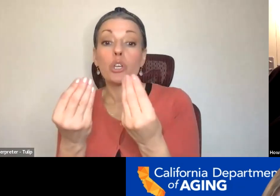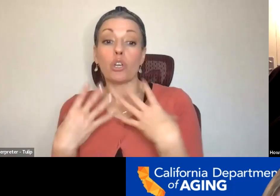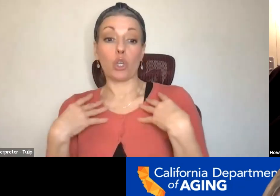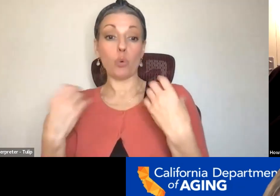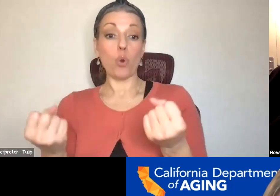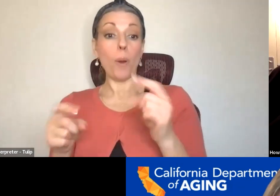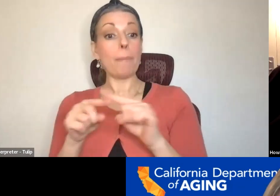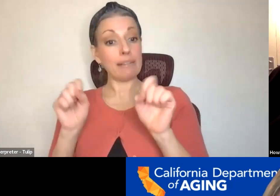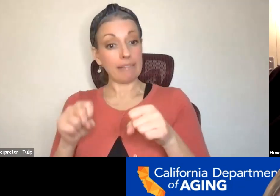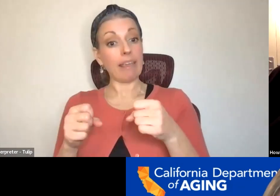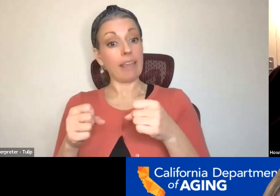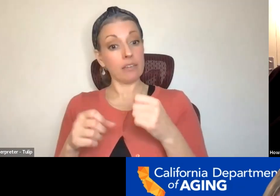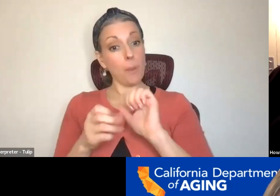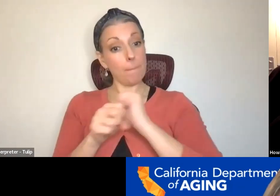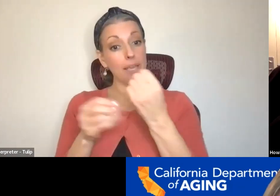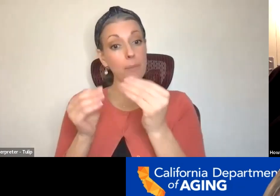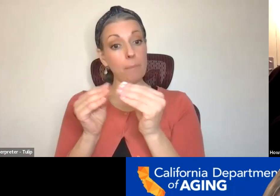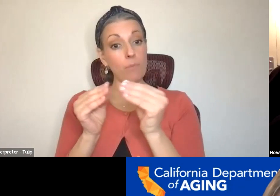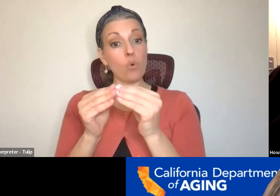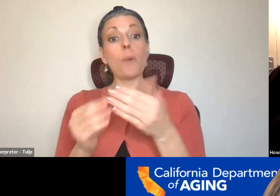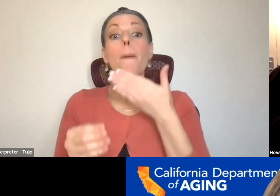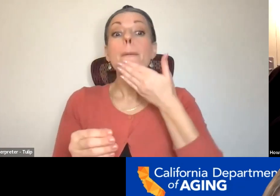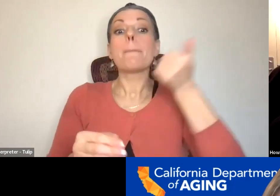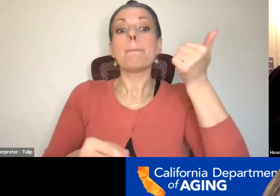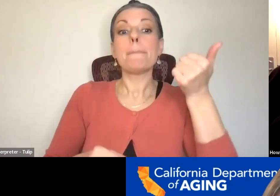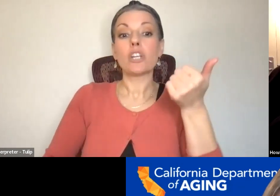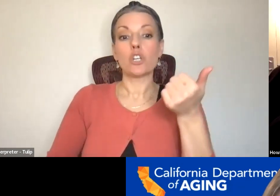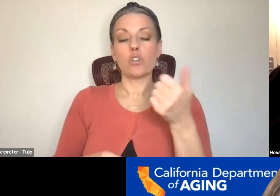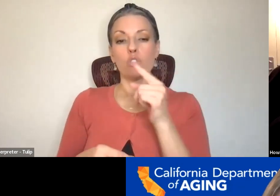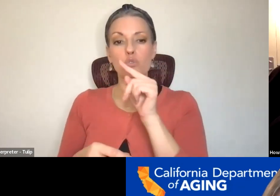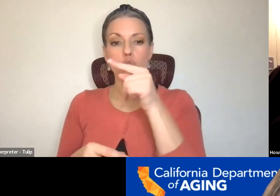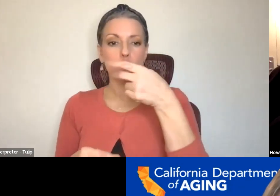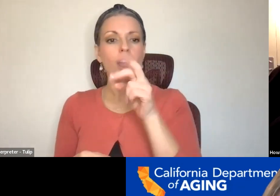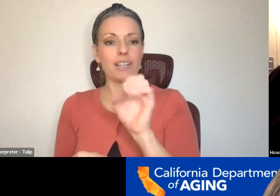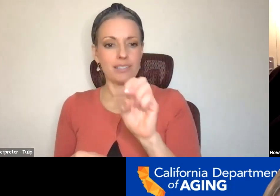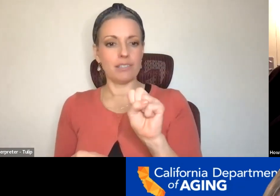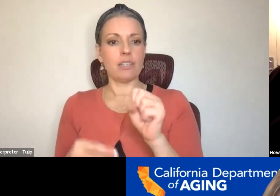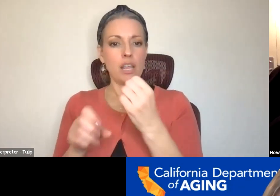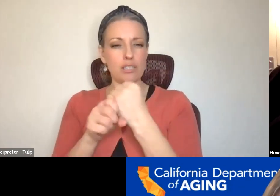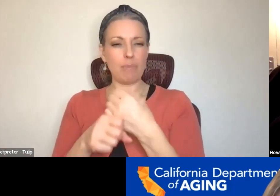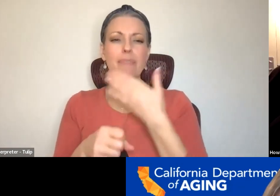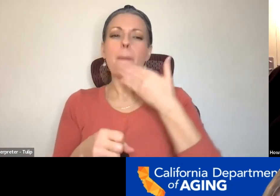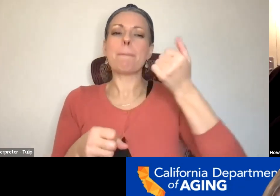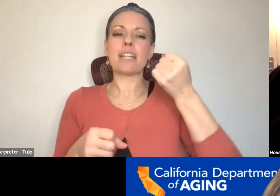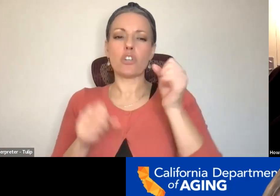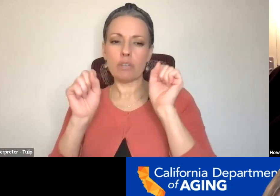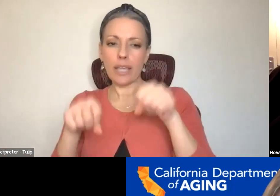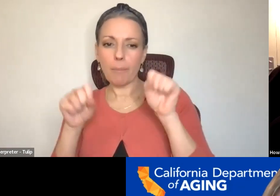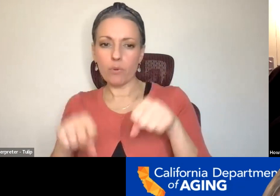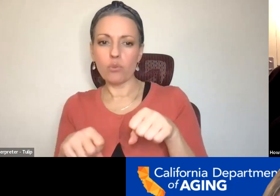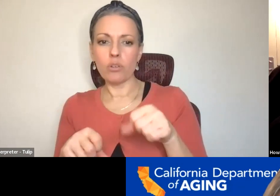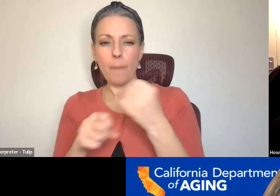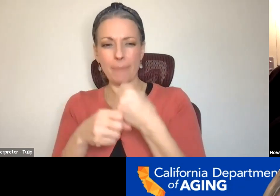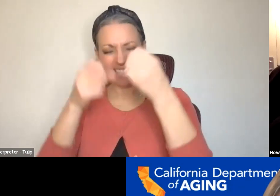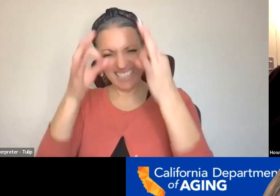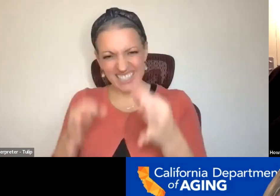drugs that will enable people to regain at least part of their capabilities and make them better able to make